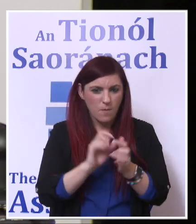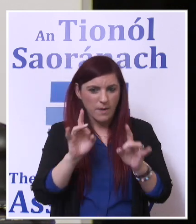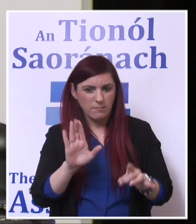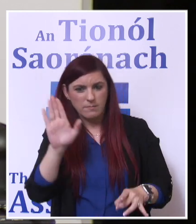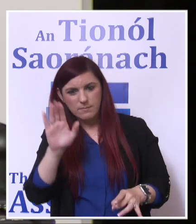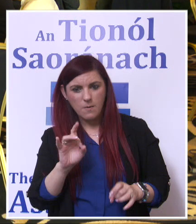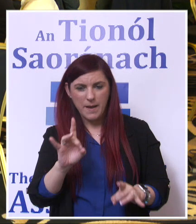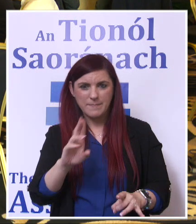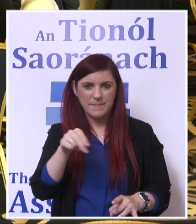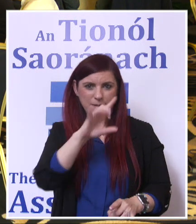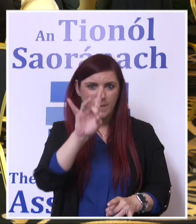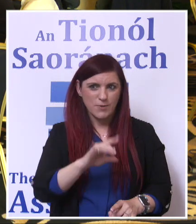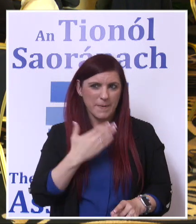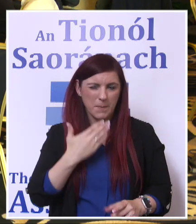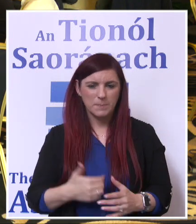question, please. Thank you.